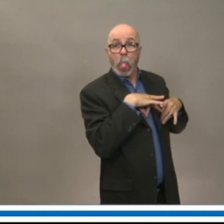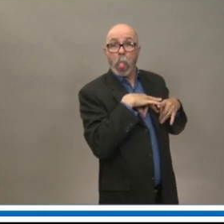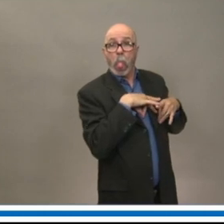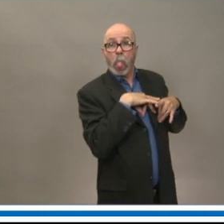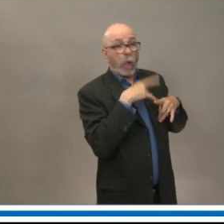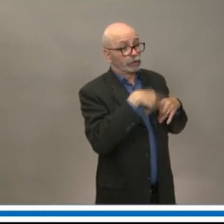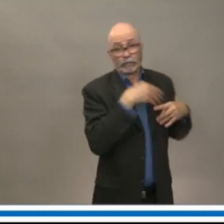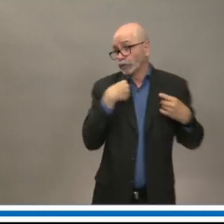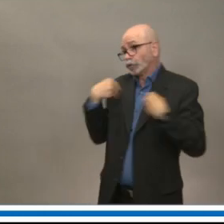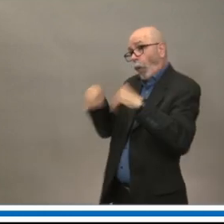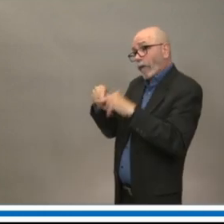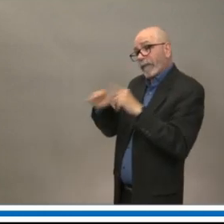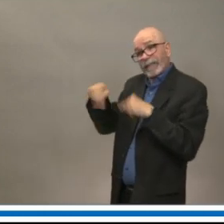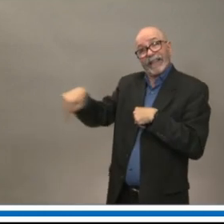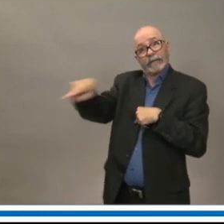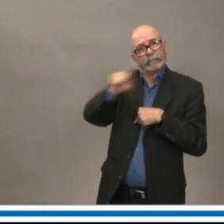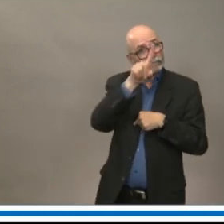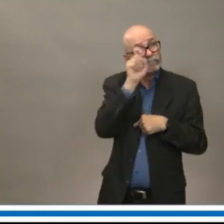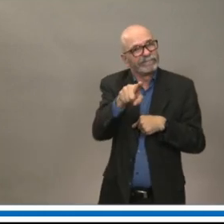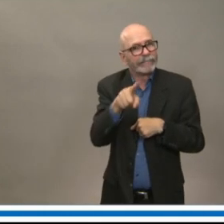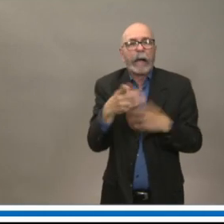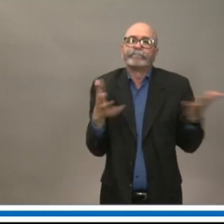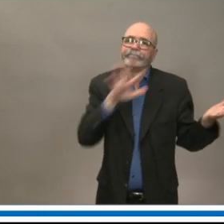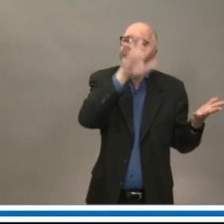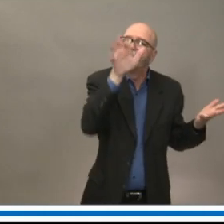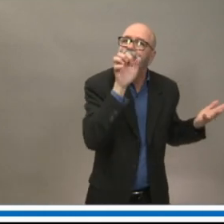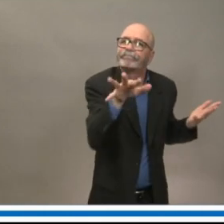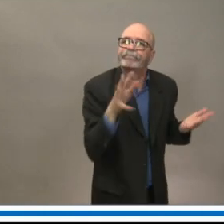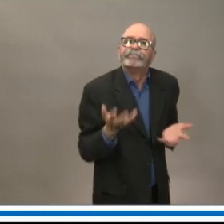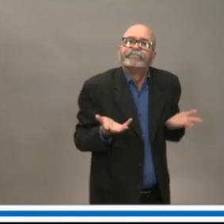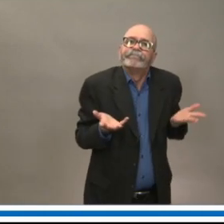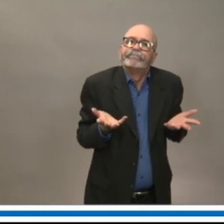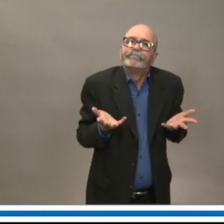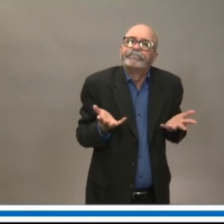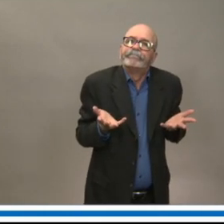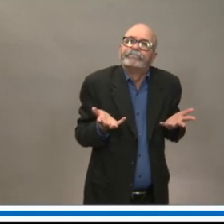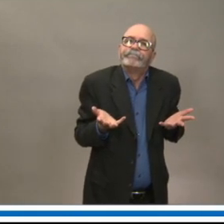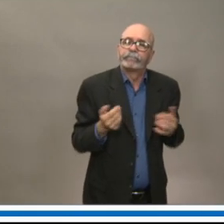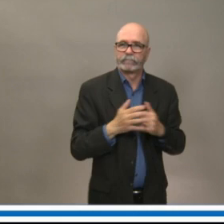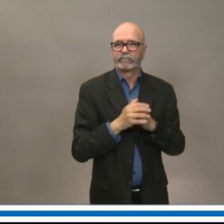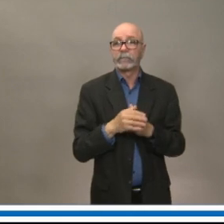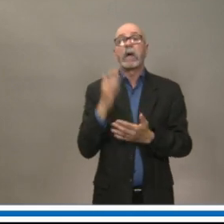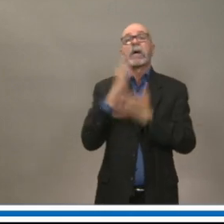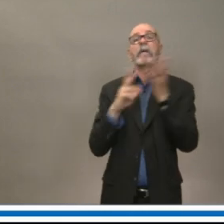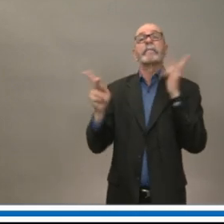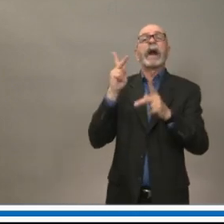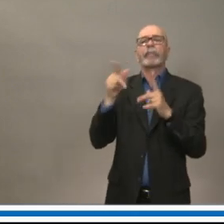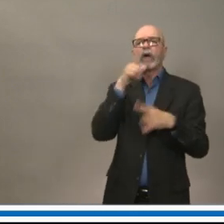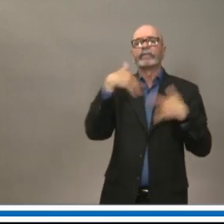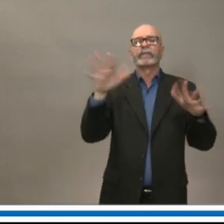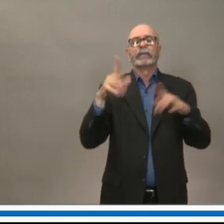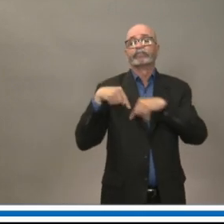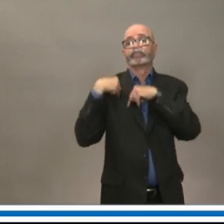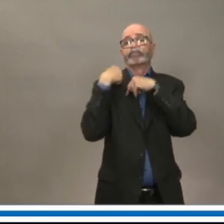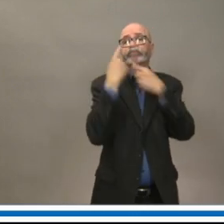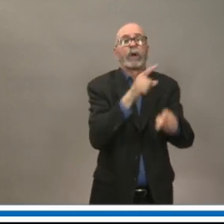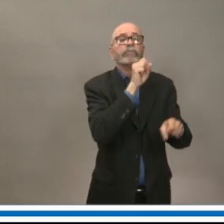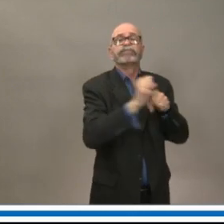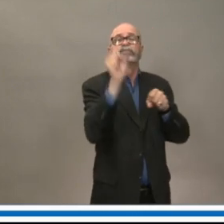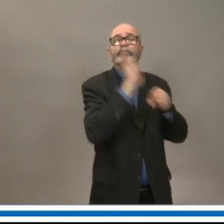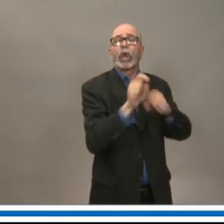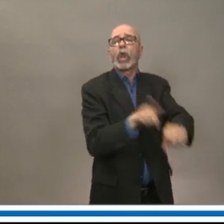actually got infected. Like we've talked before about people in long-term care facilities who work there. Grocery store